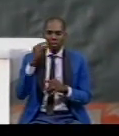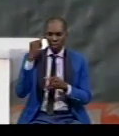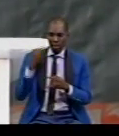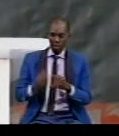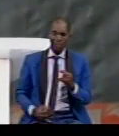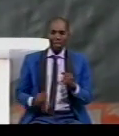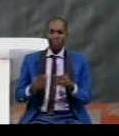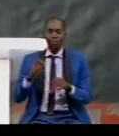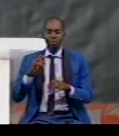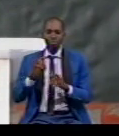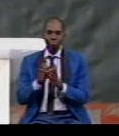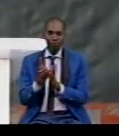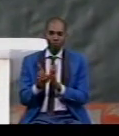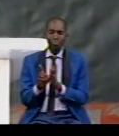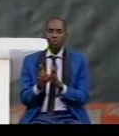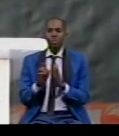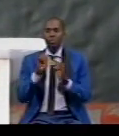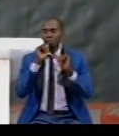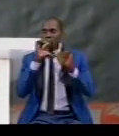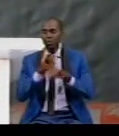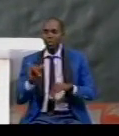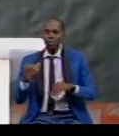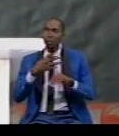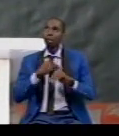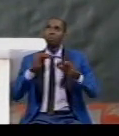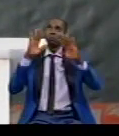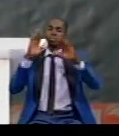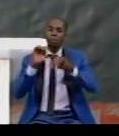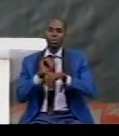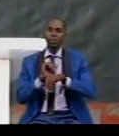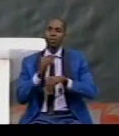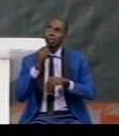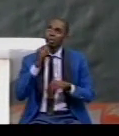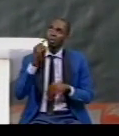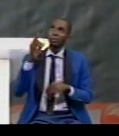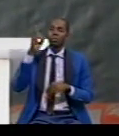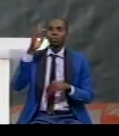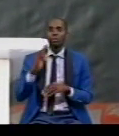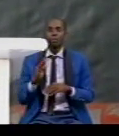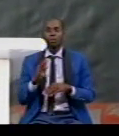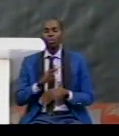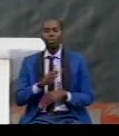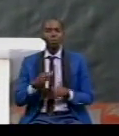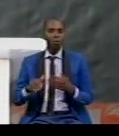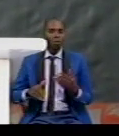it. You will get it. Tell God all deadness in your life,